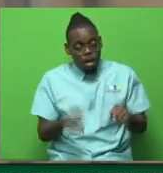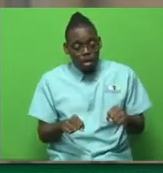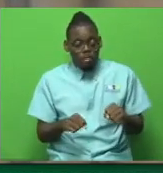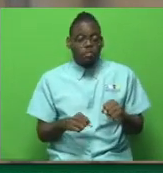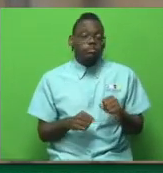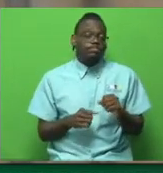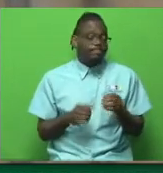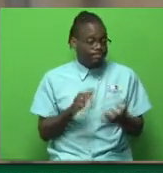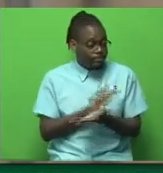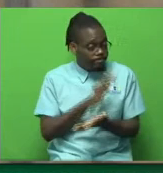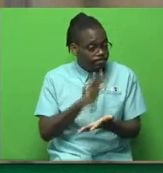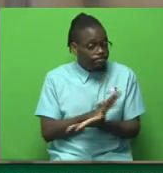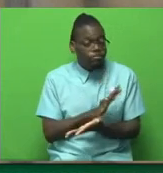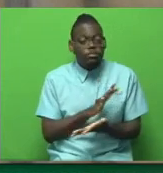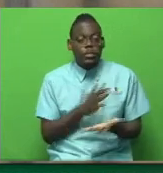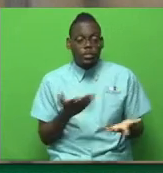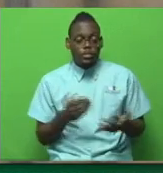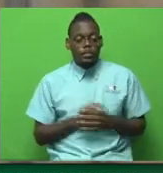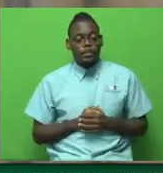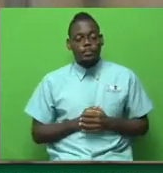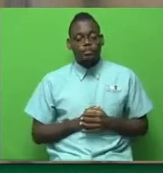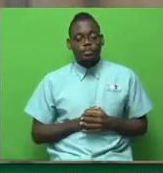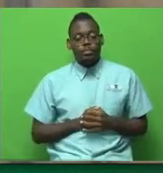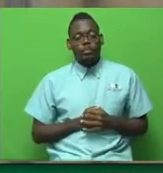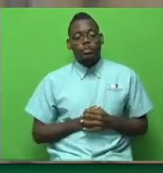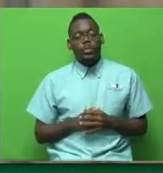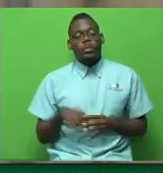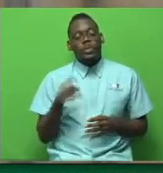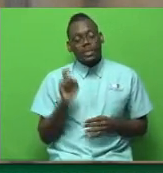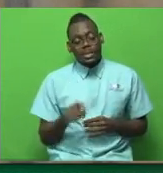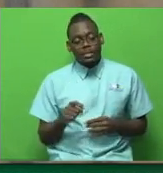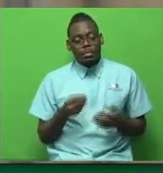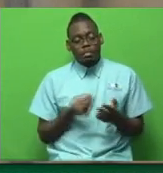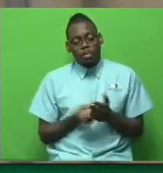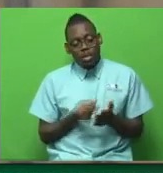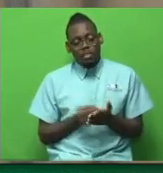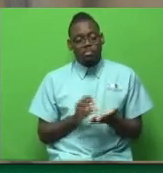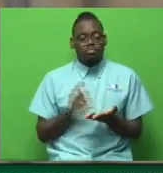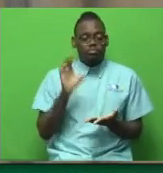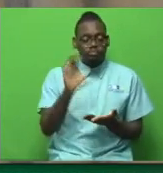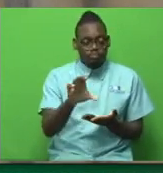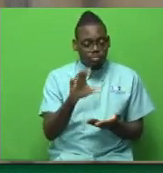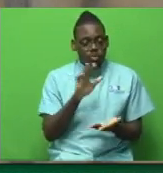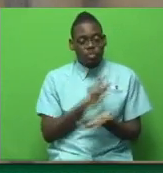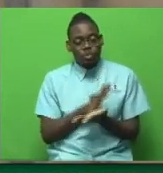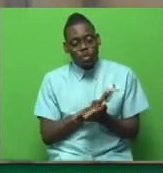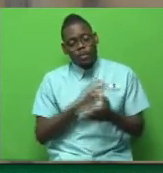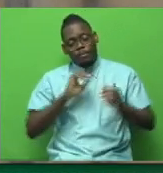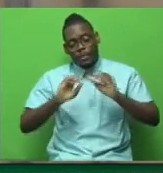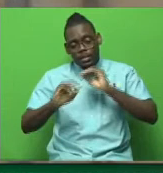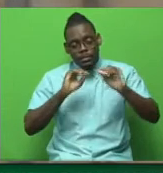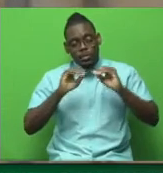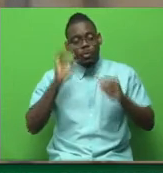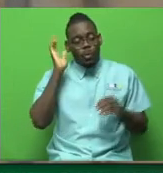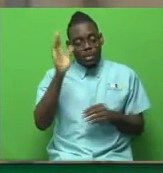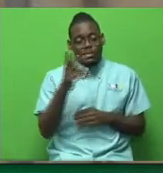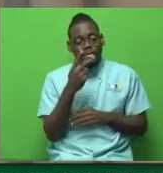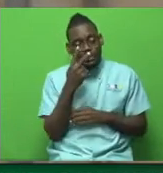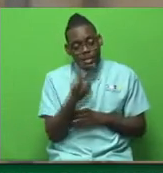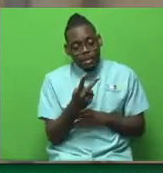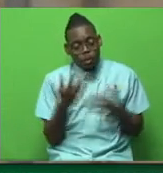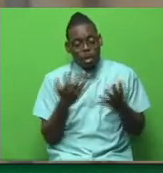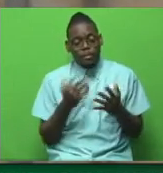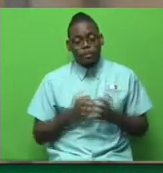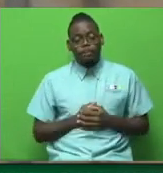us to sink some capital expenditure into school repairs and therefore you will see in this budget allocation an increased